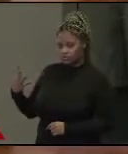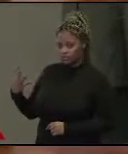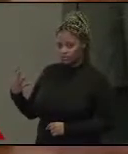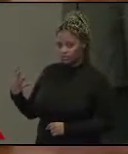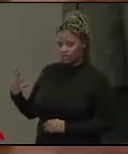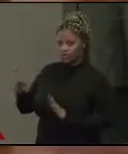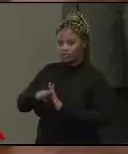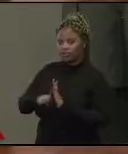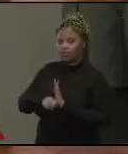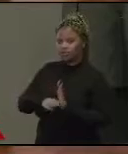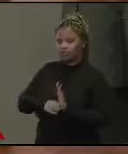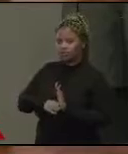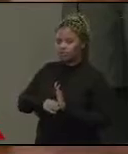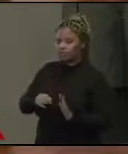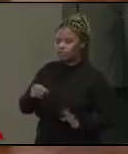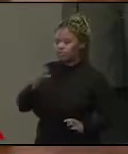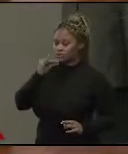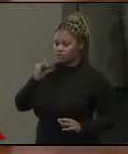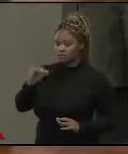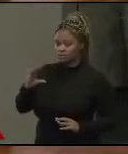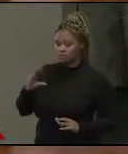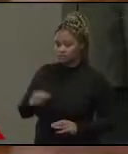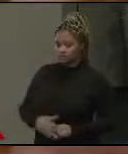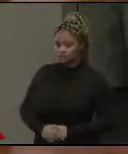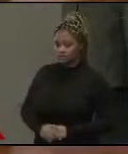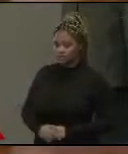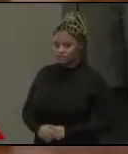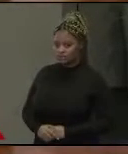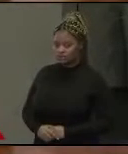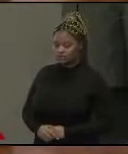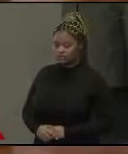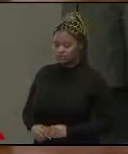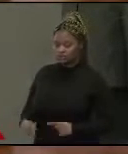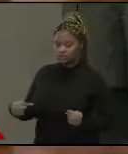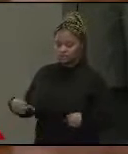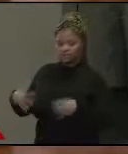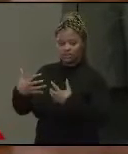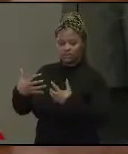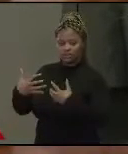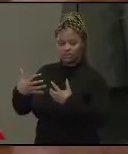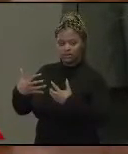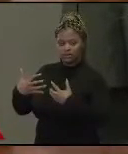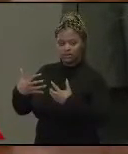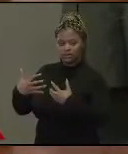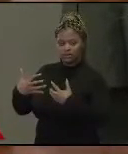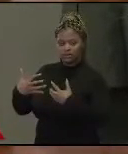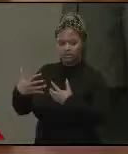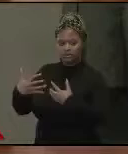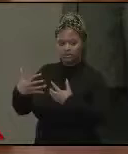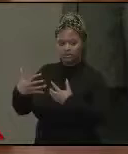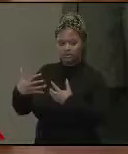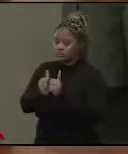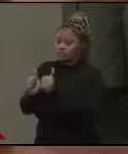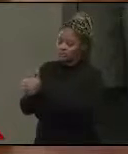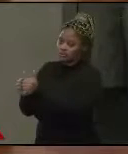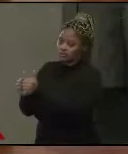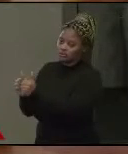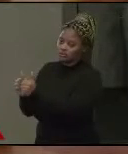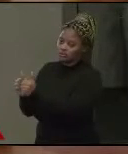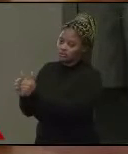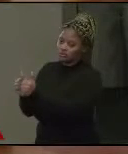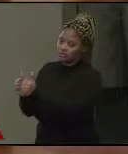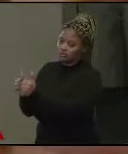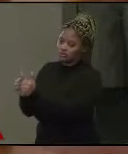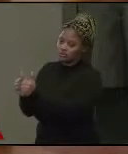speech, and in our engagement with strategic stakeholders, where we saw it necessary to create a